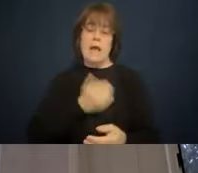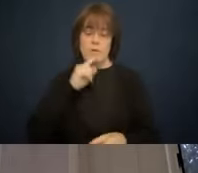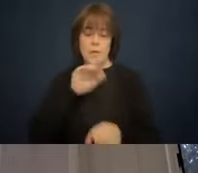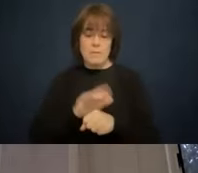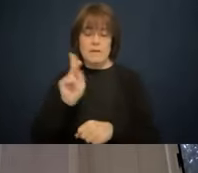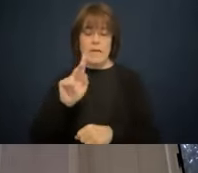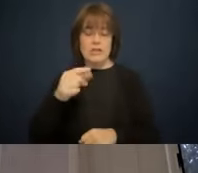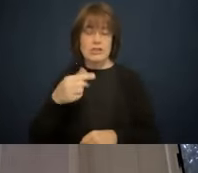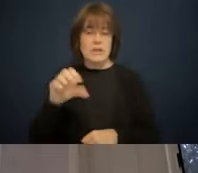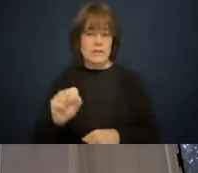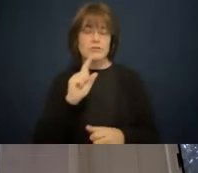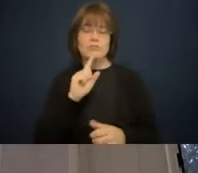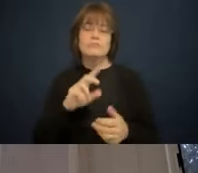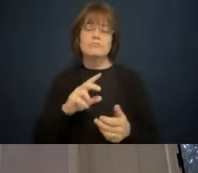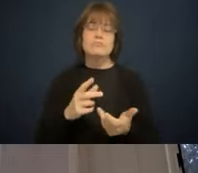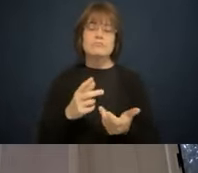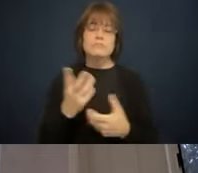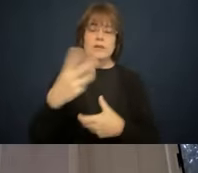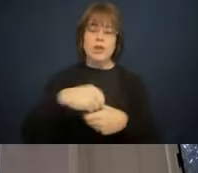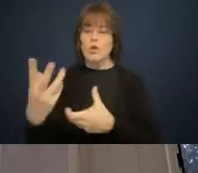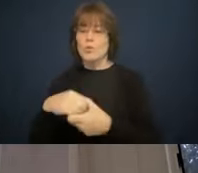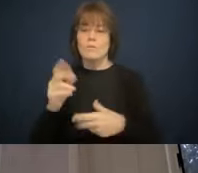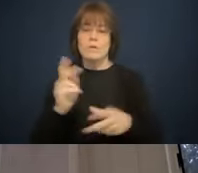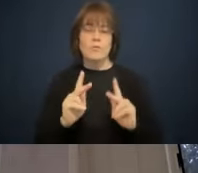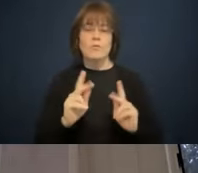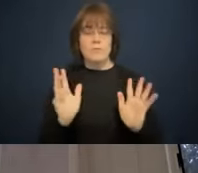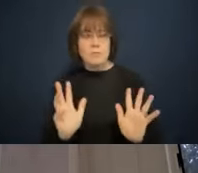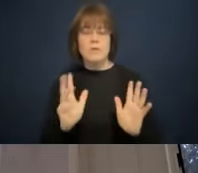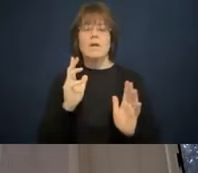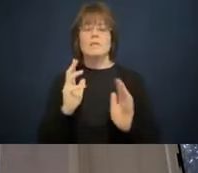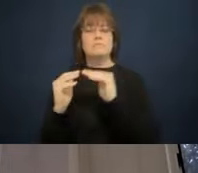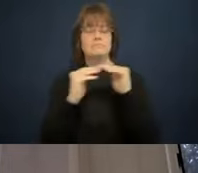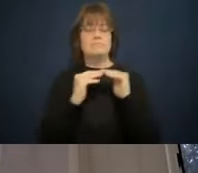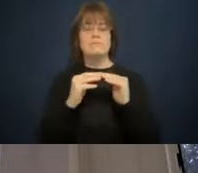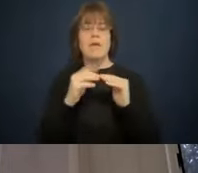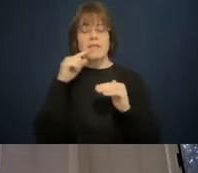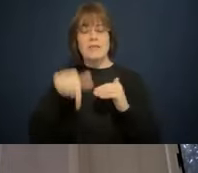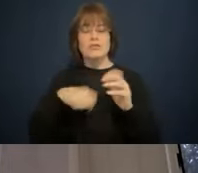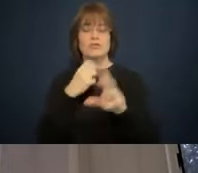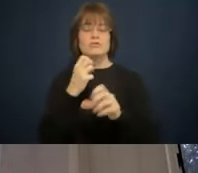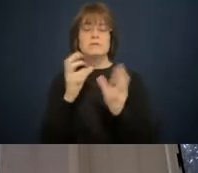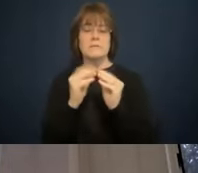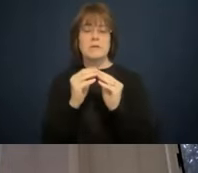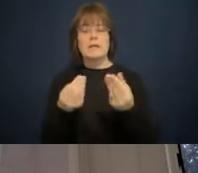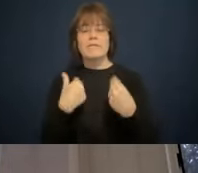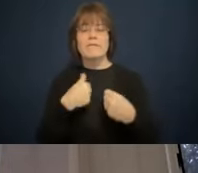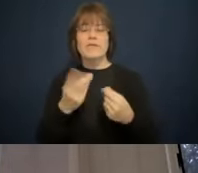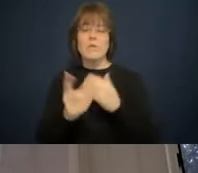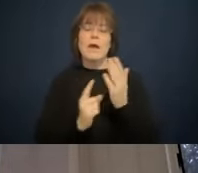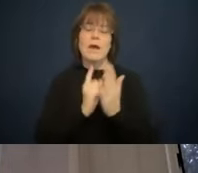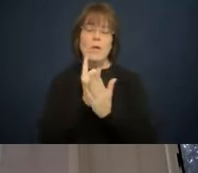diversity and equity and inclusivity. And I hope that this year's seminar can really allow us a few hours to